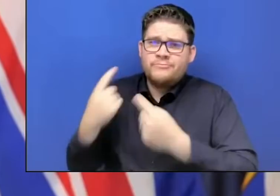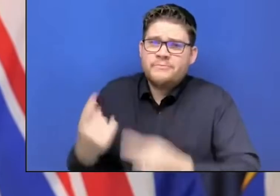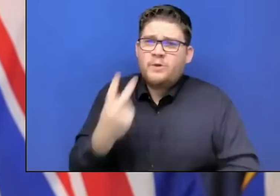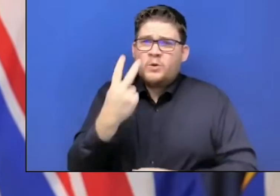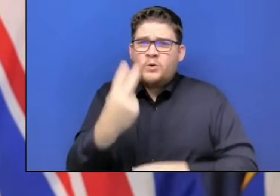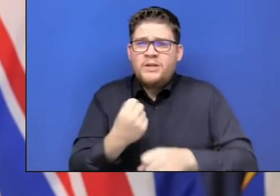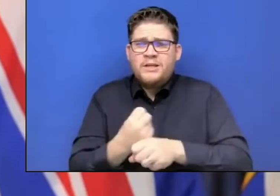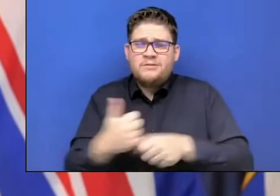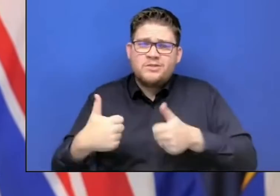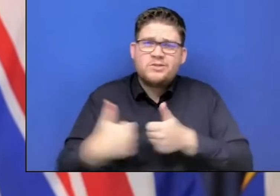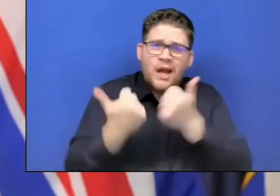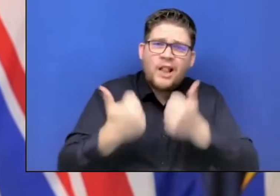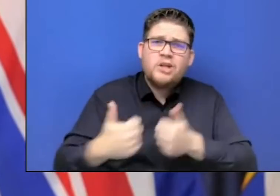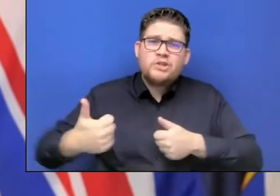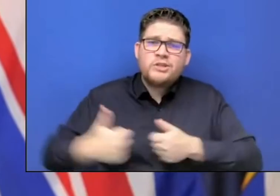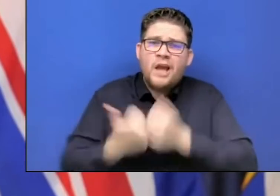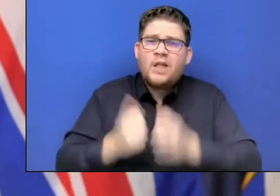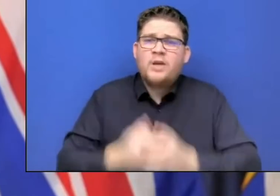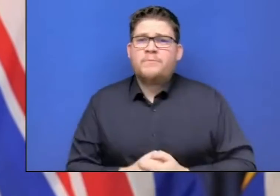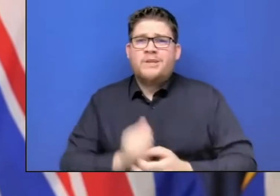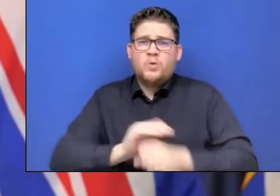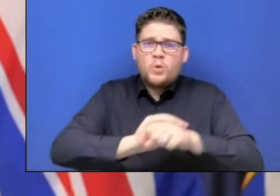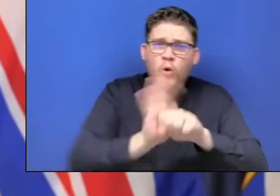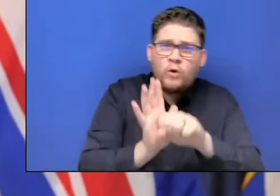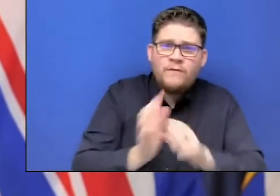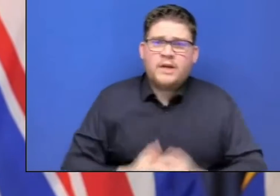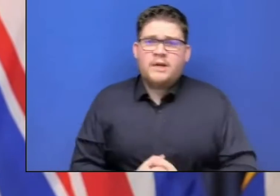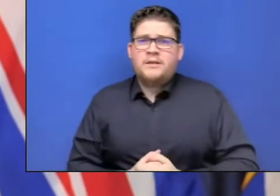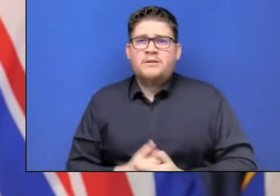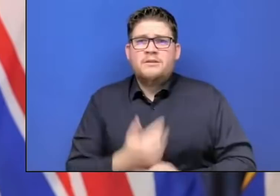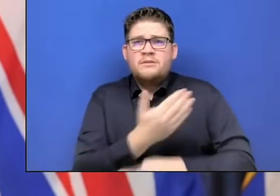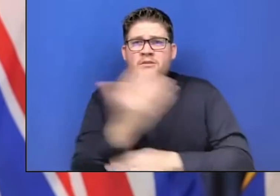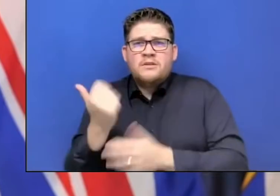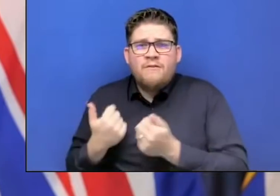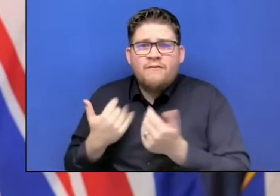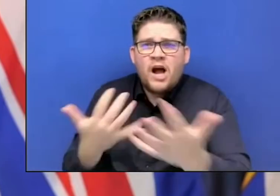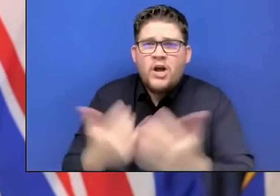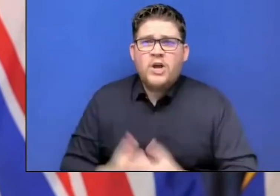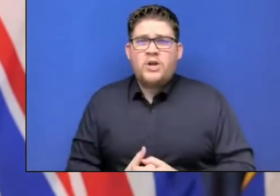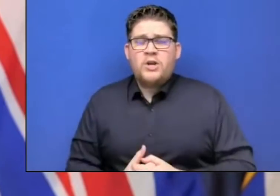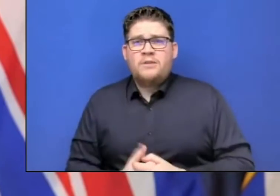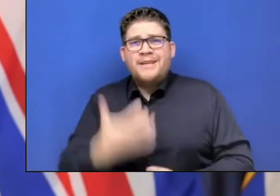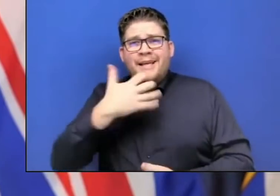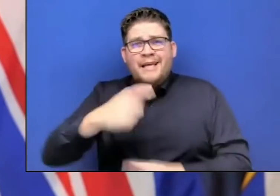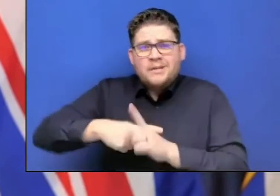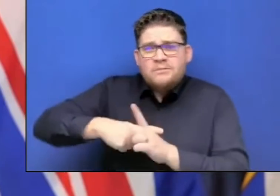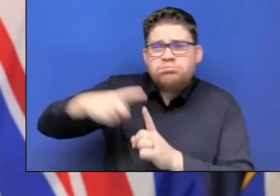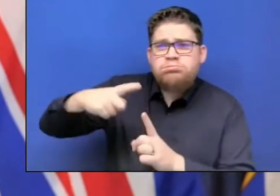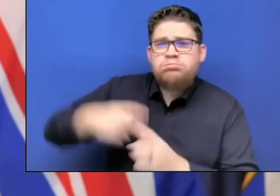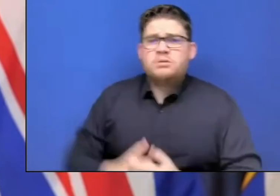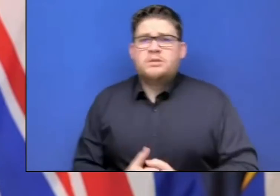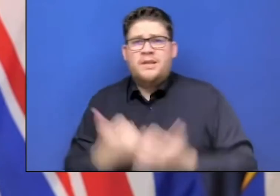health, wildfires, heat domes, and now debilitating floods that we have never seen before.